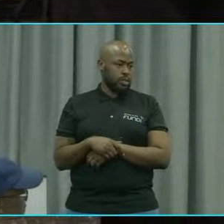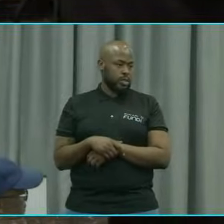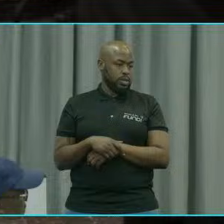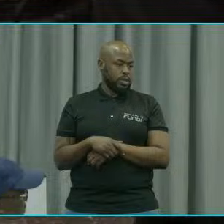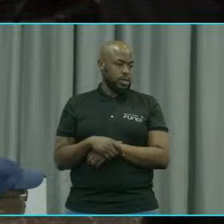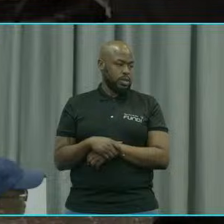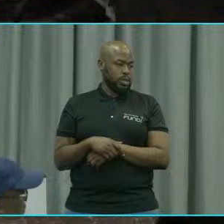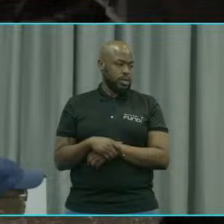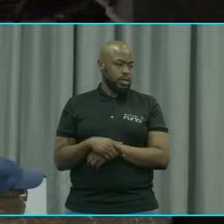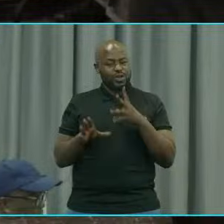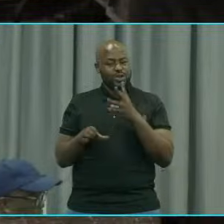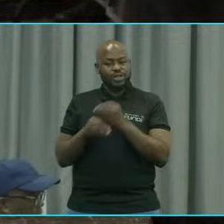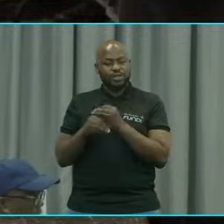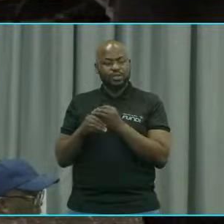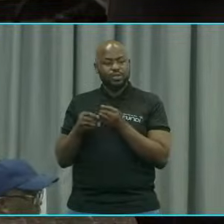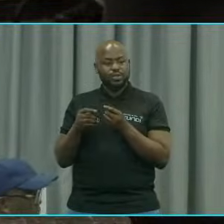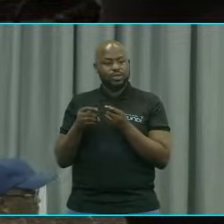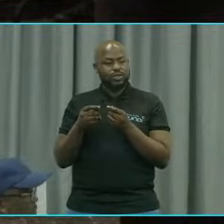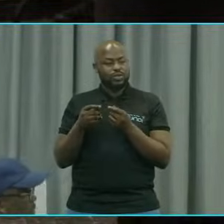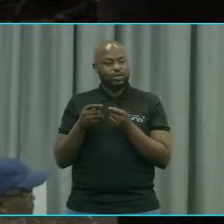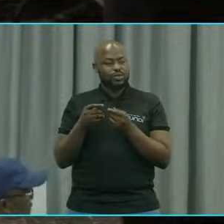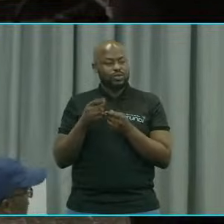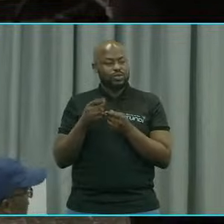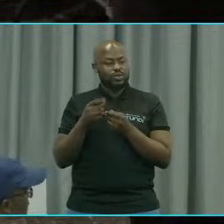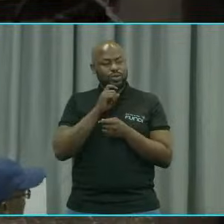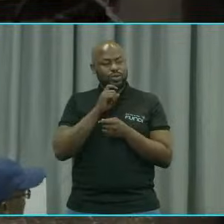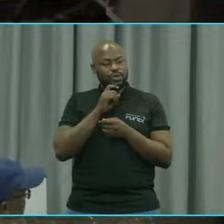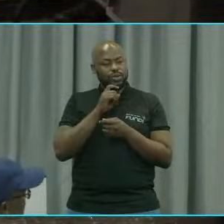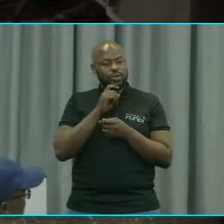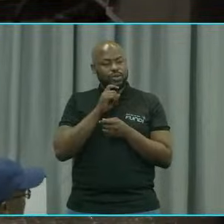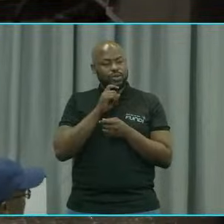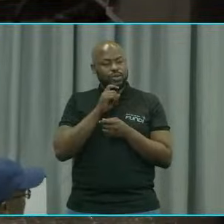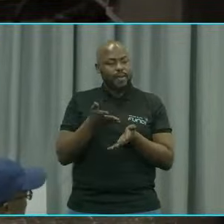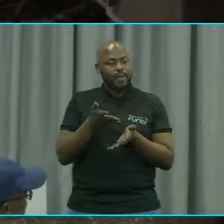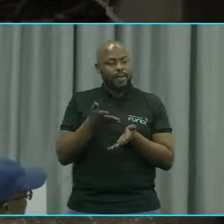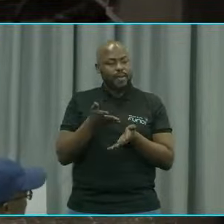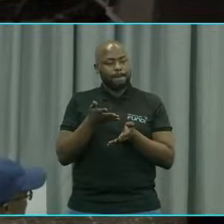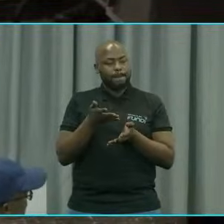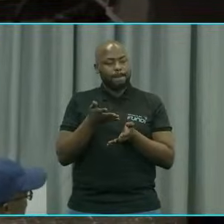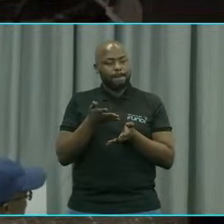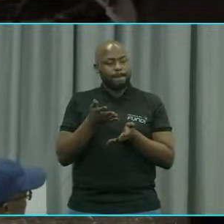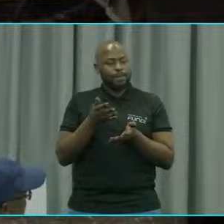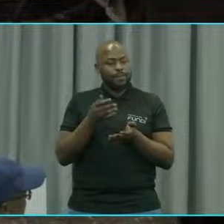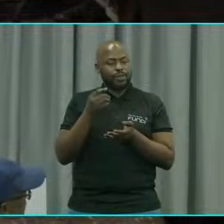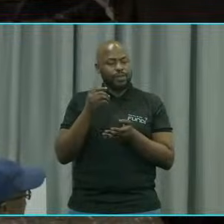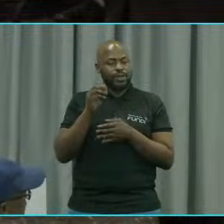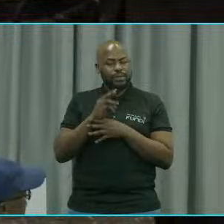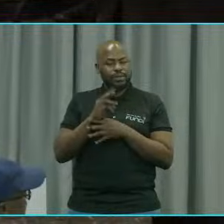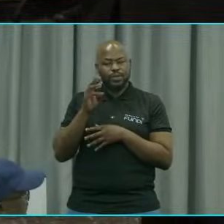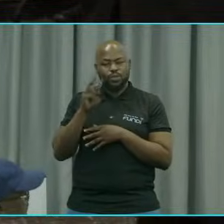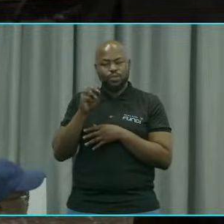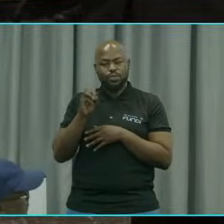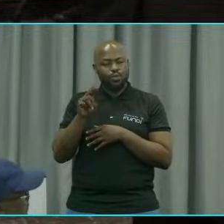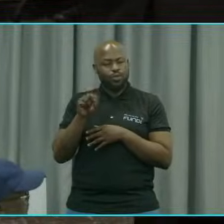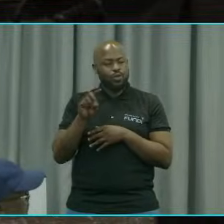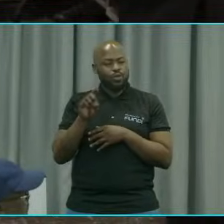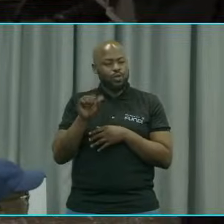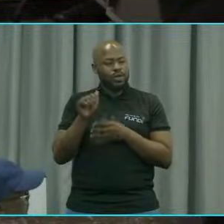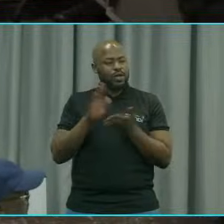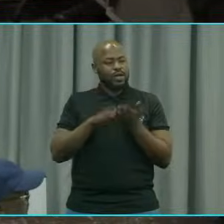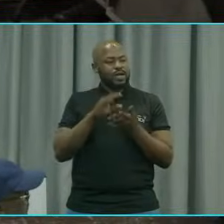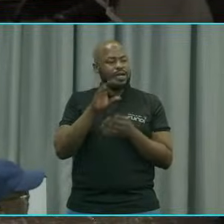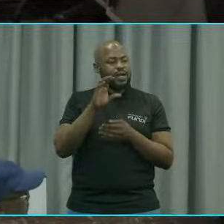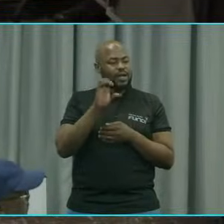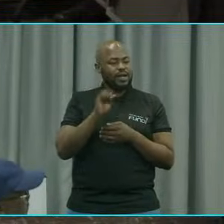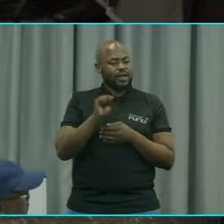actually incorporate the thing, we need to build it actually as well. And Ms. Munda and Ophelia, they must be sitting together with actually Dr. Nkosi